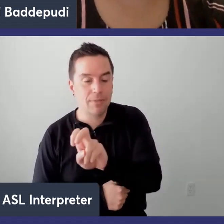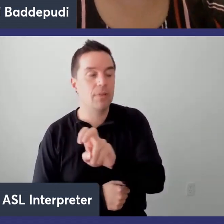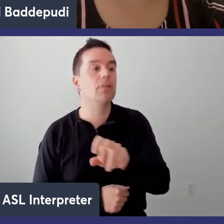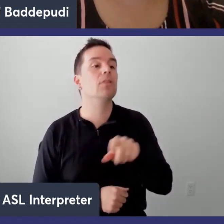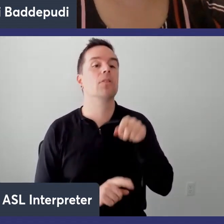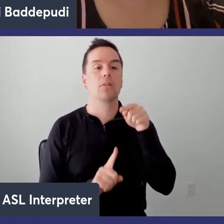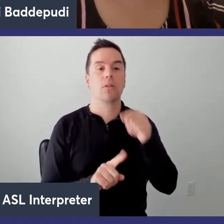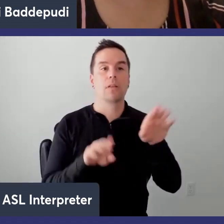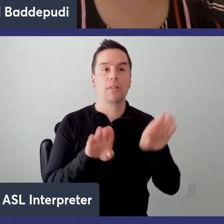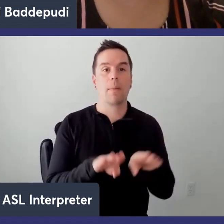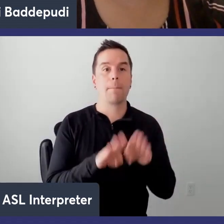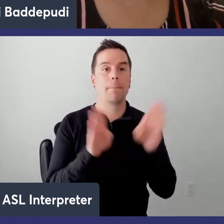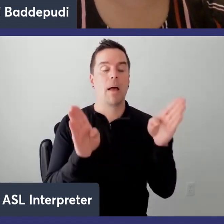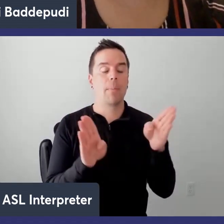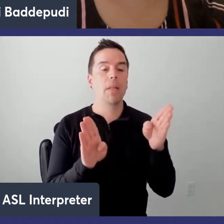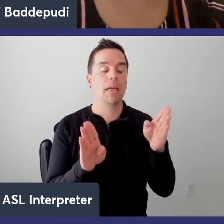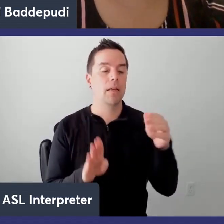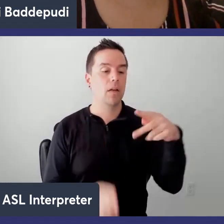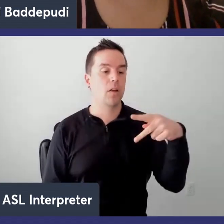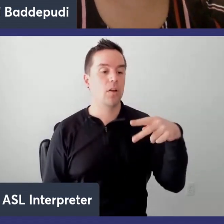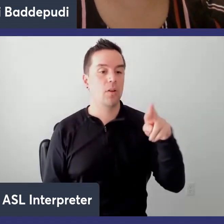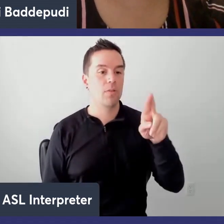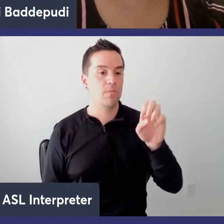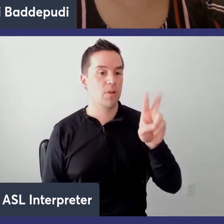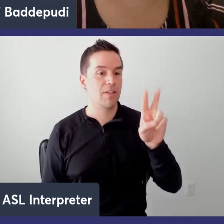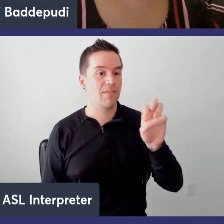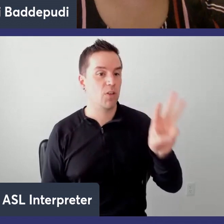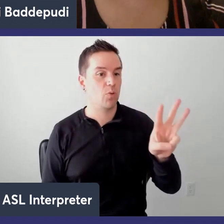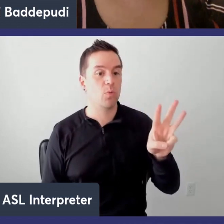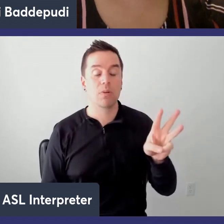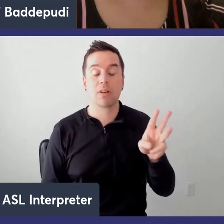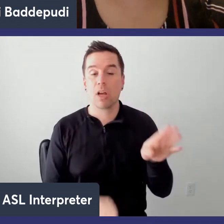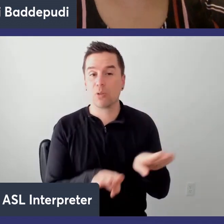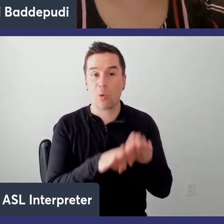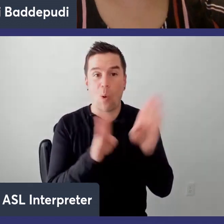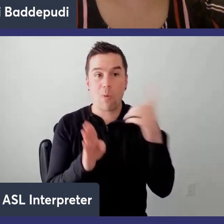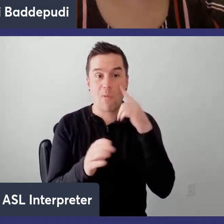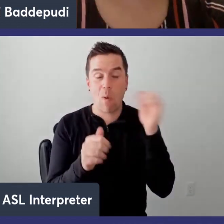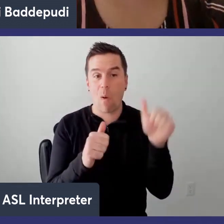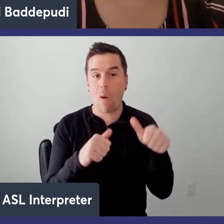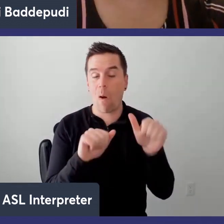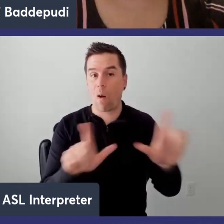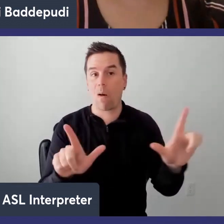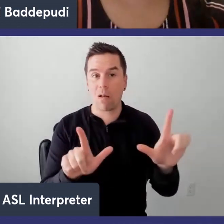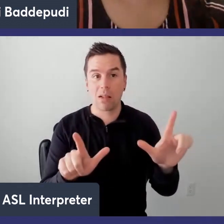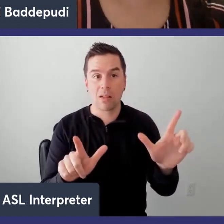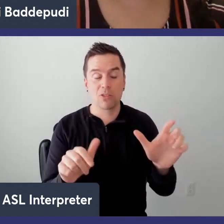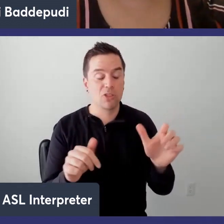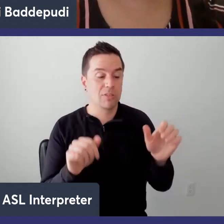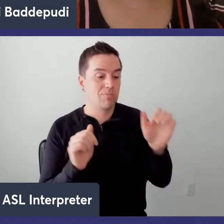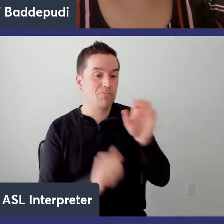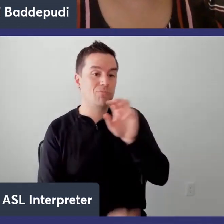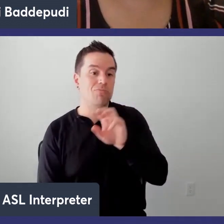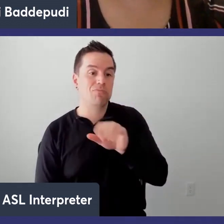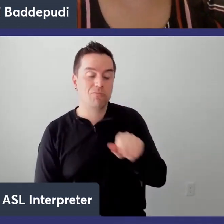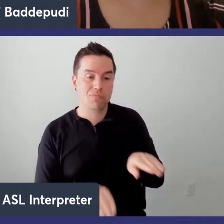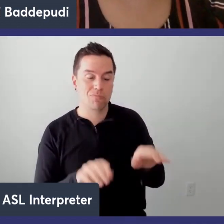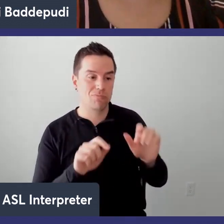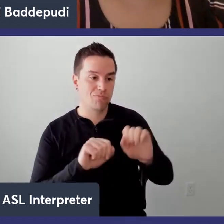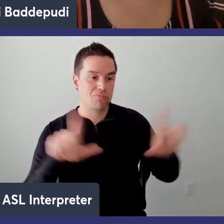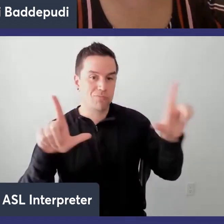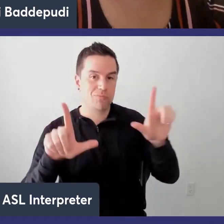preview, right? So it's open for all. You don't really have to, you know, just go to Amazon OpenSearch